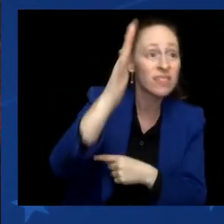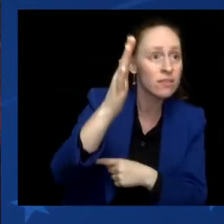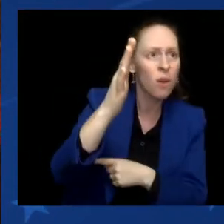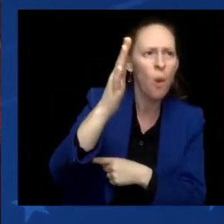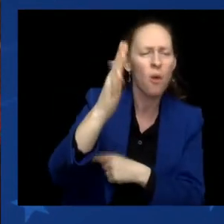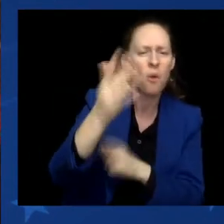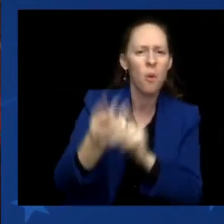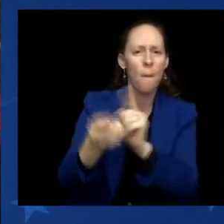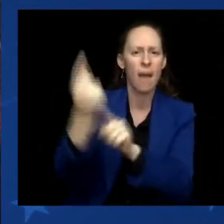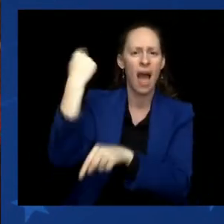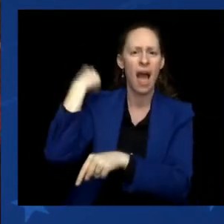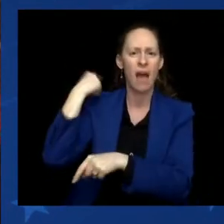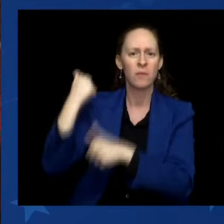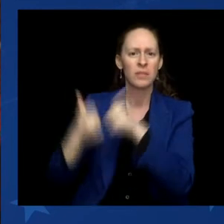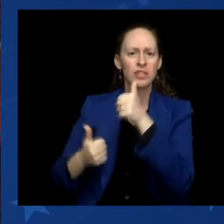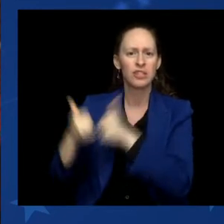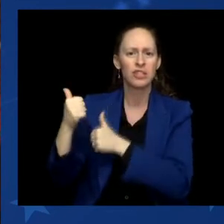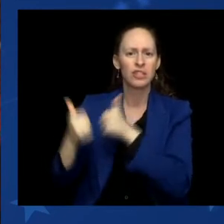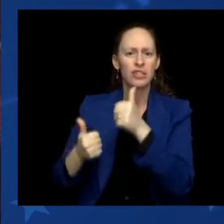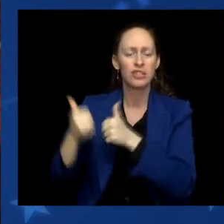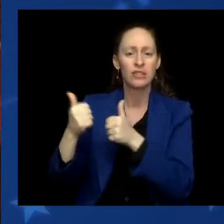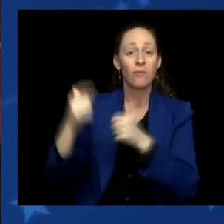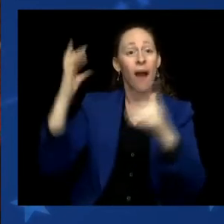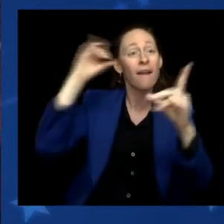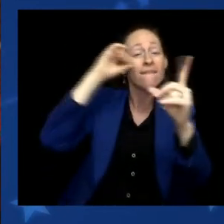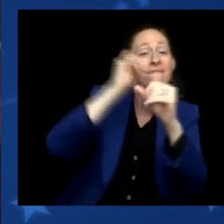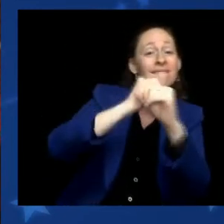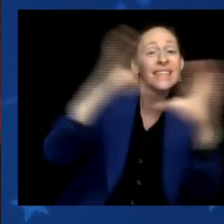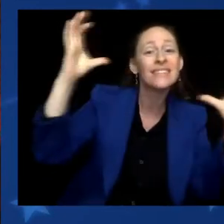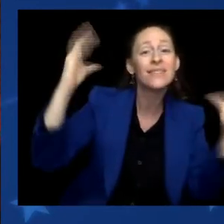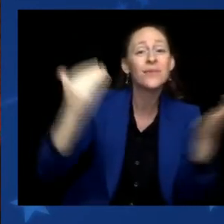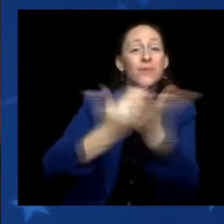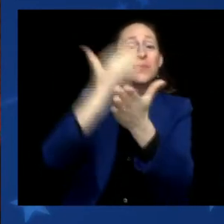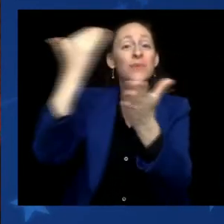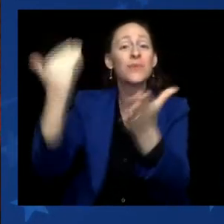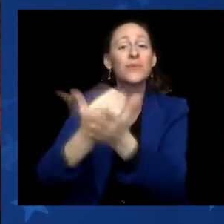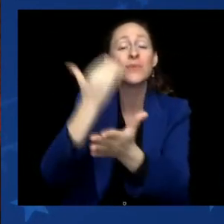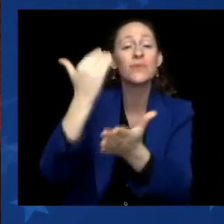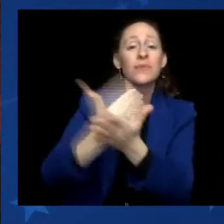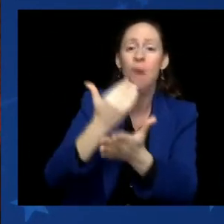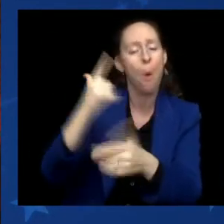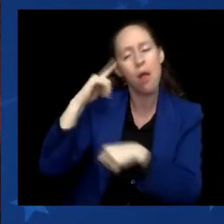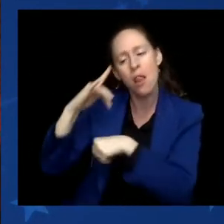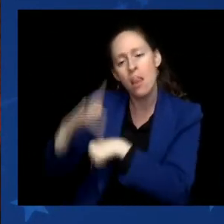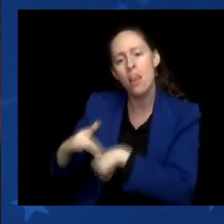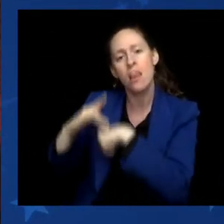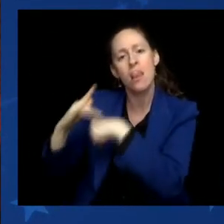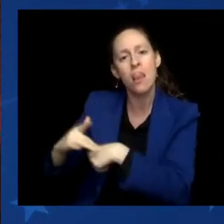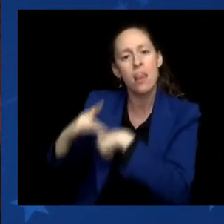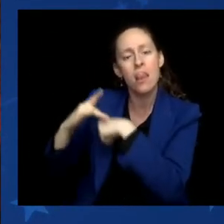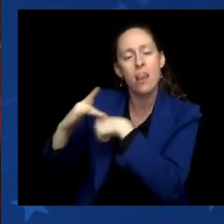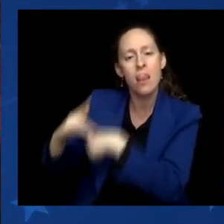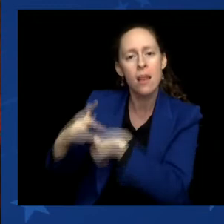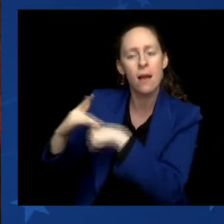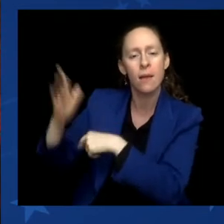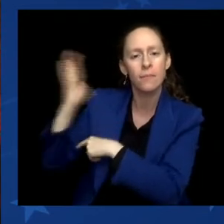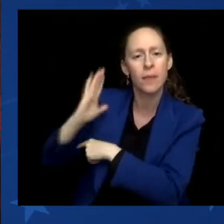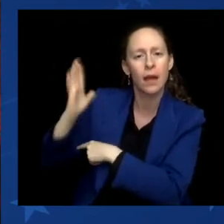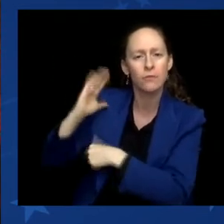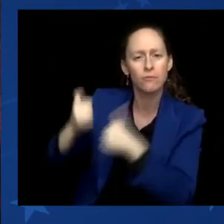of hope and unity and optimism, or a nation of fear, division, and of